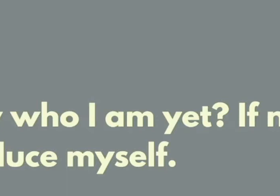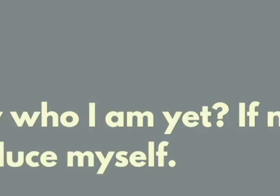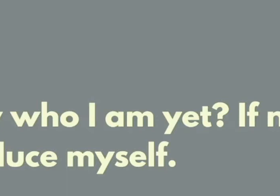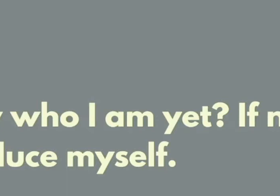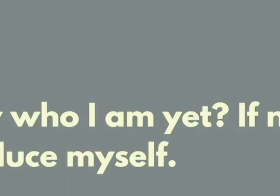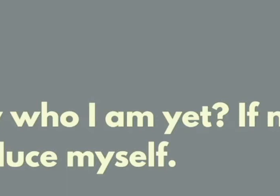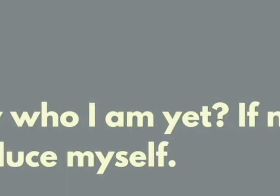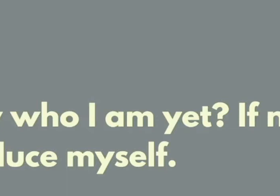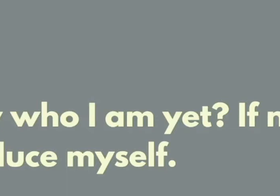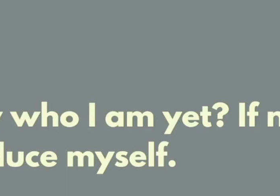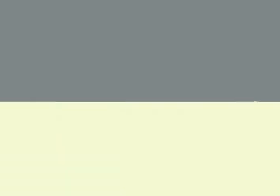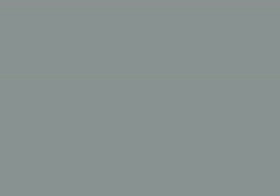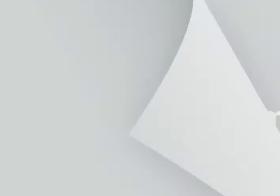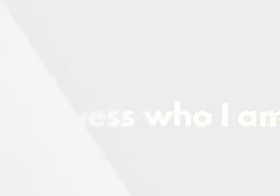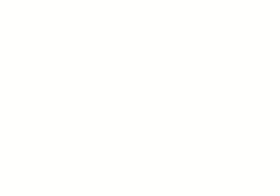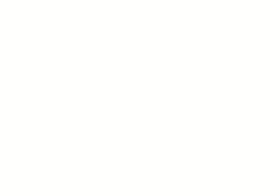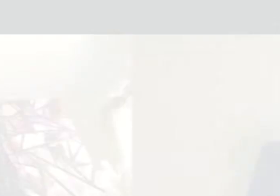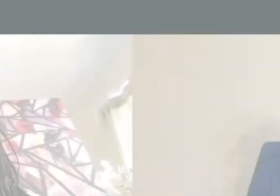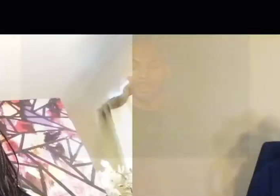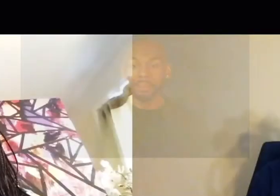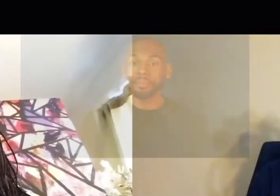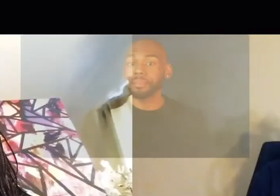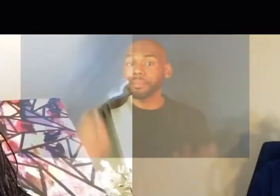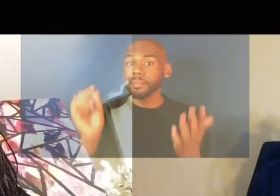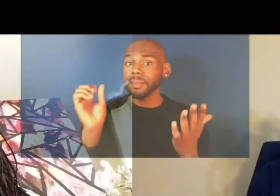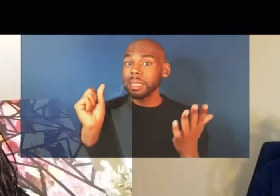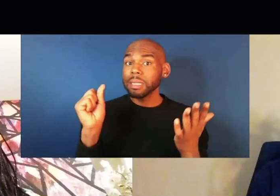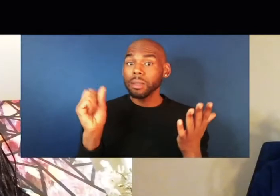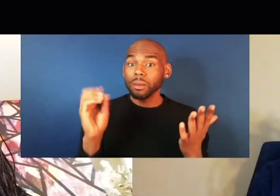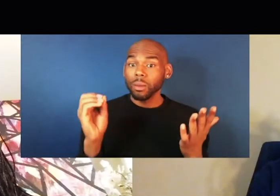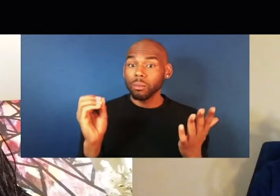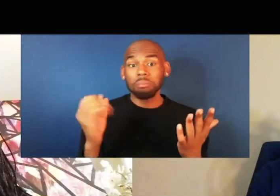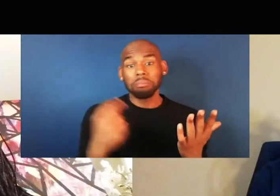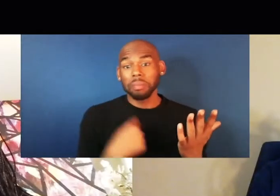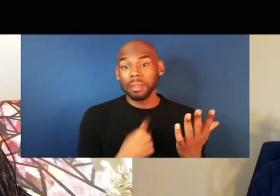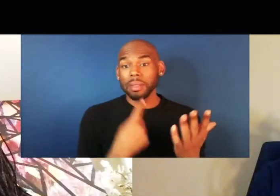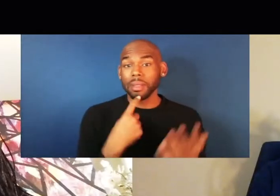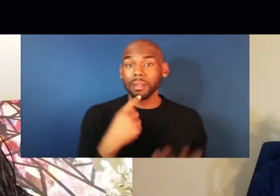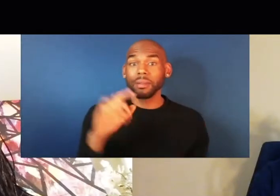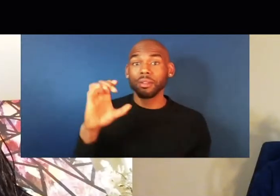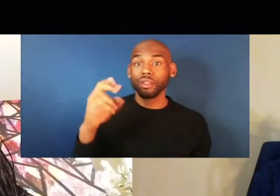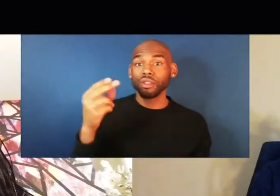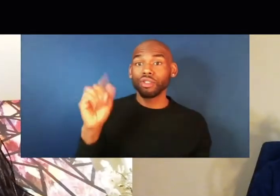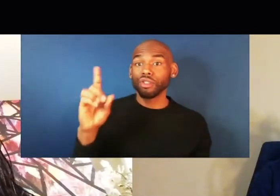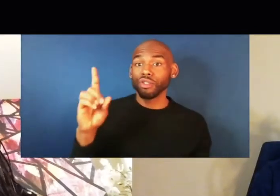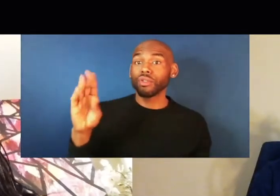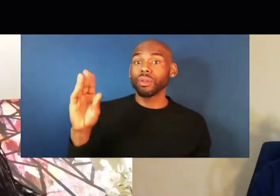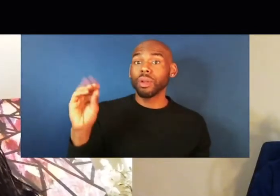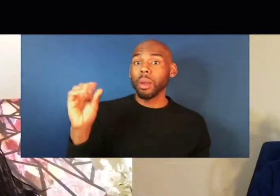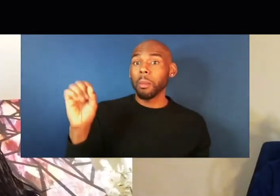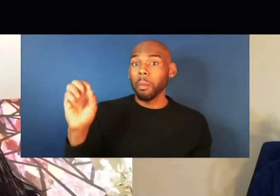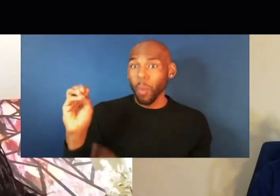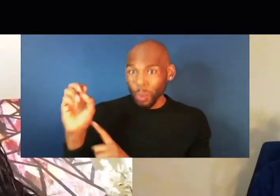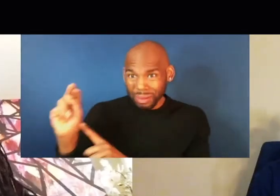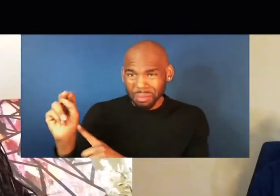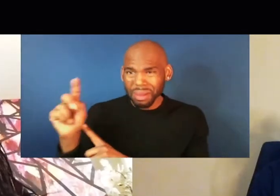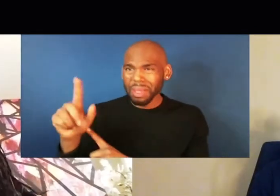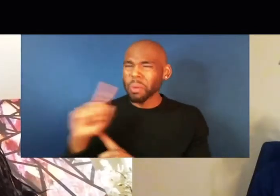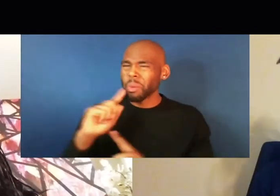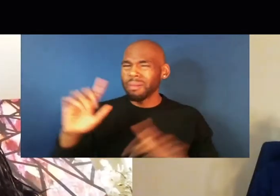Back in the video chat, Sandra continues. So I will just say, Chad Boseman was